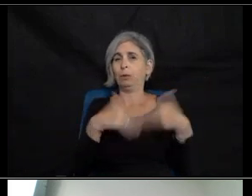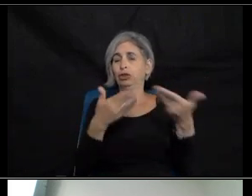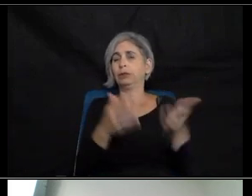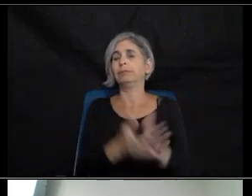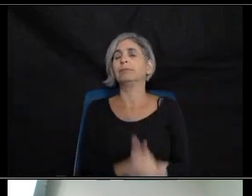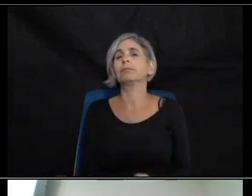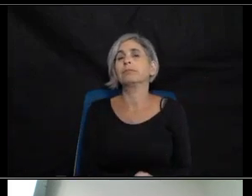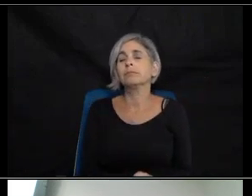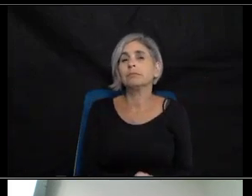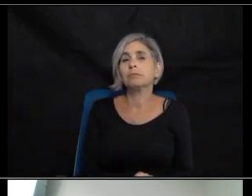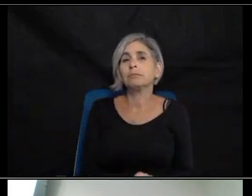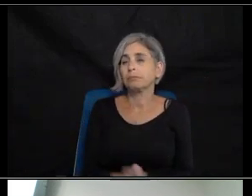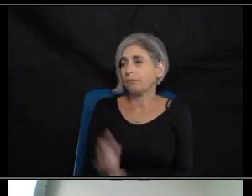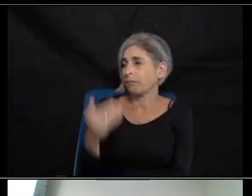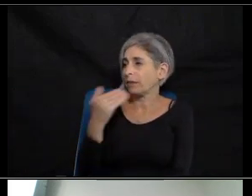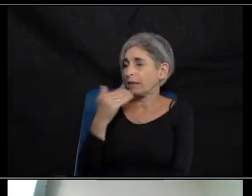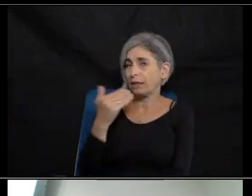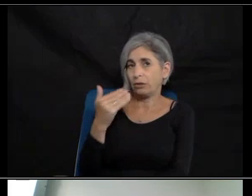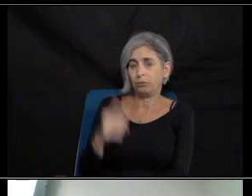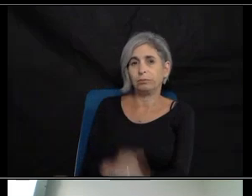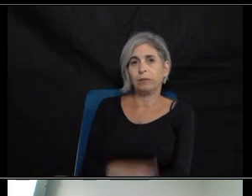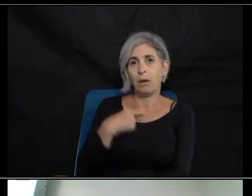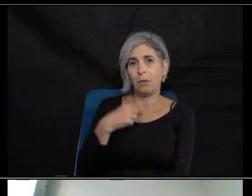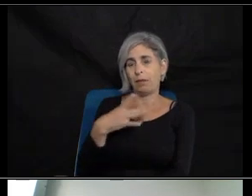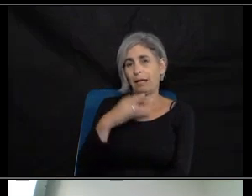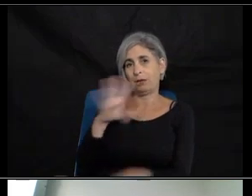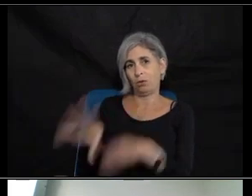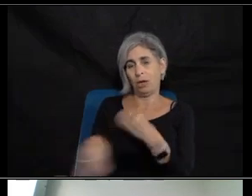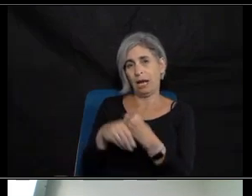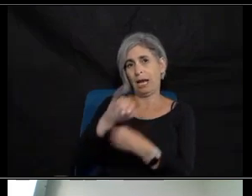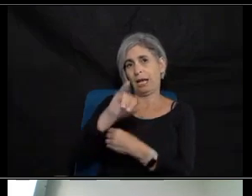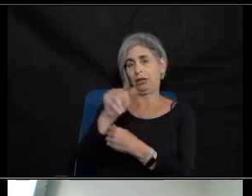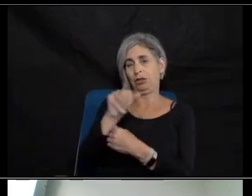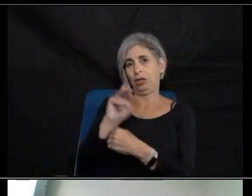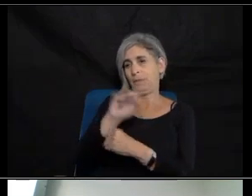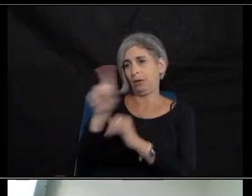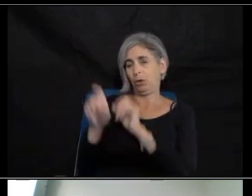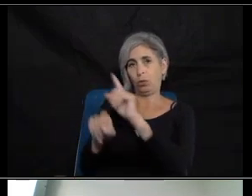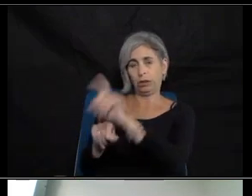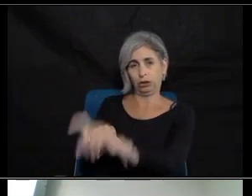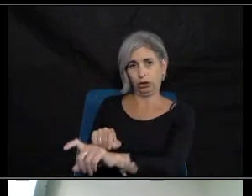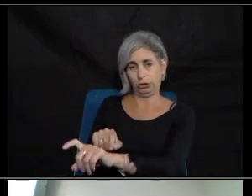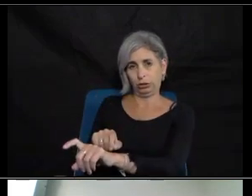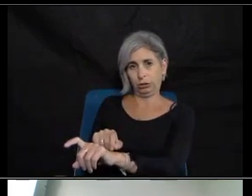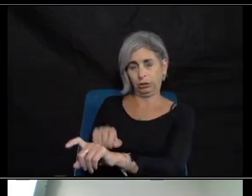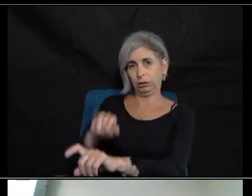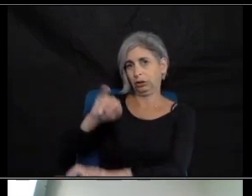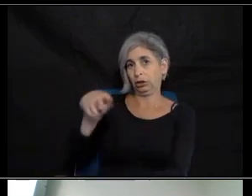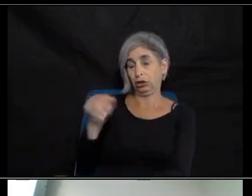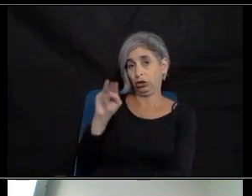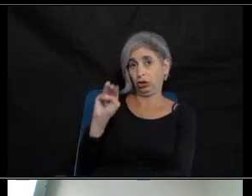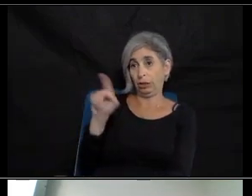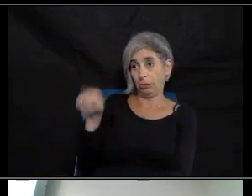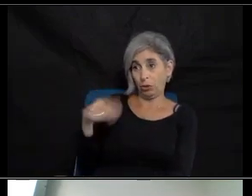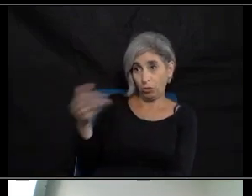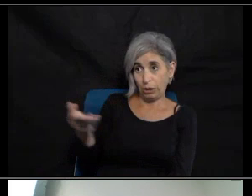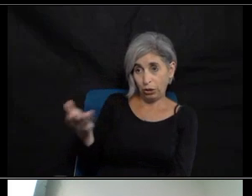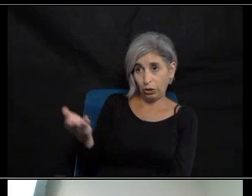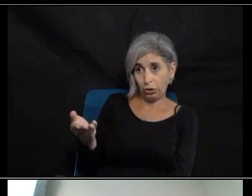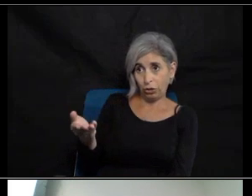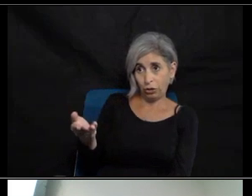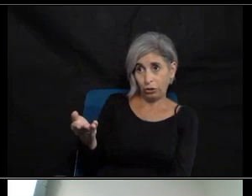right, thank you. And I'd like to ask Jim a question. Regarding the Jim Cheroff, are you there?